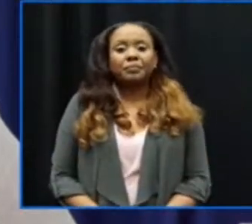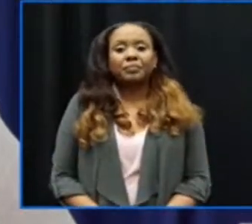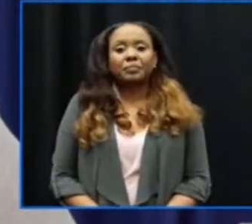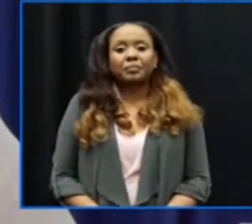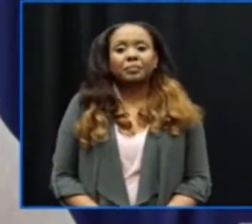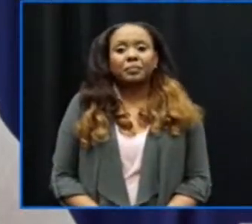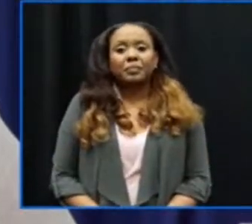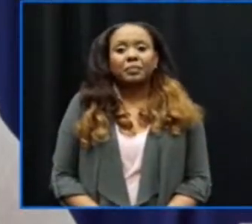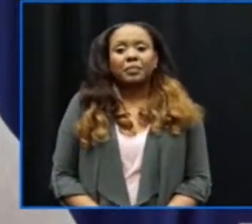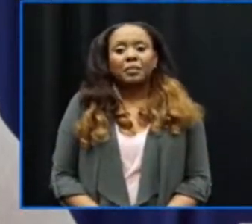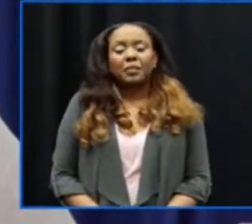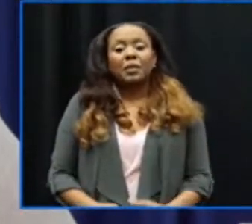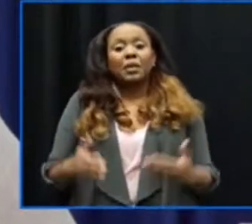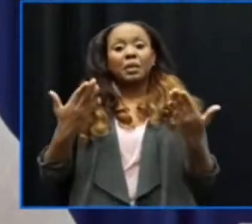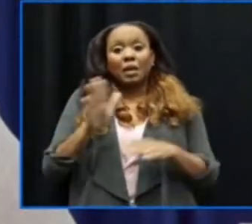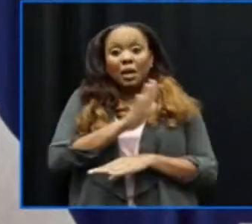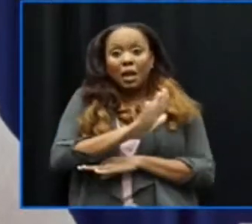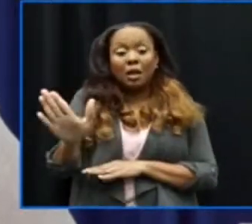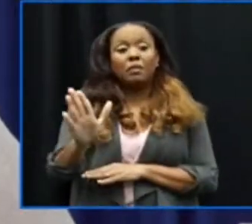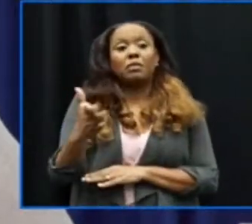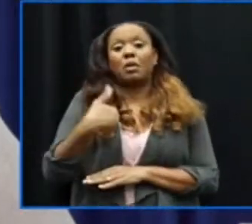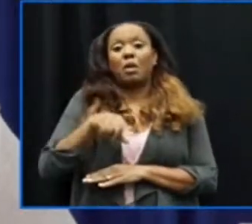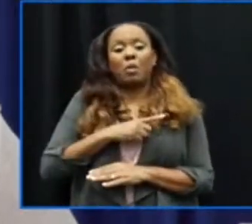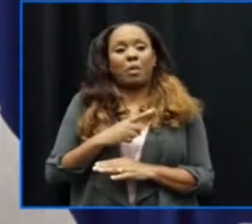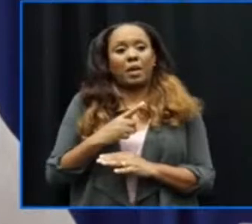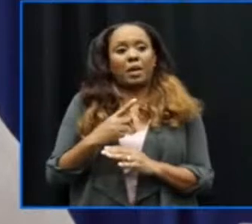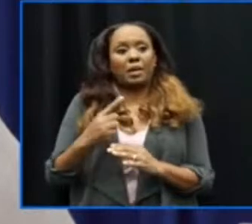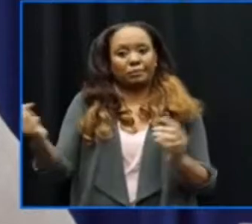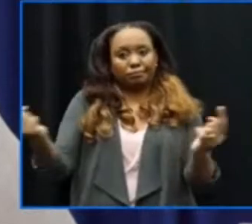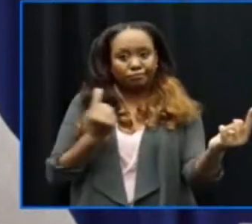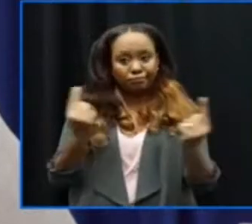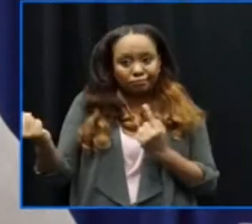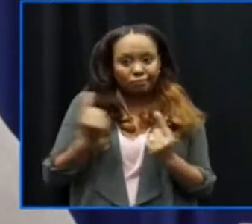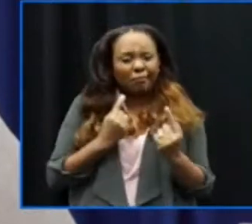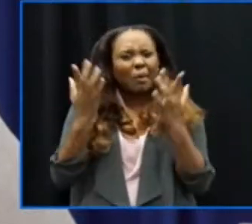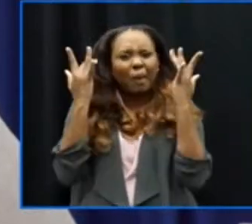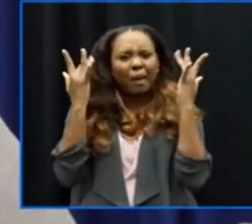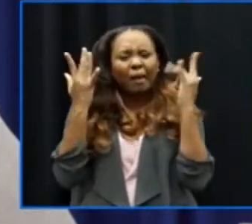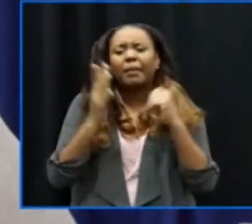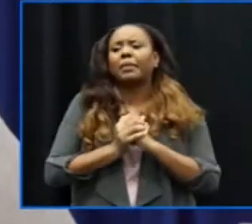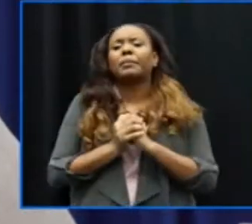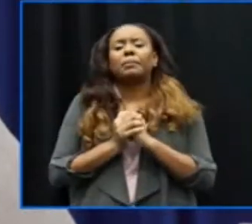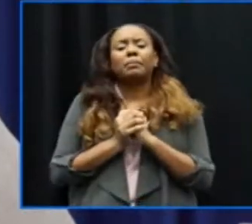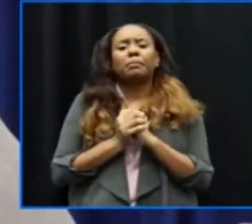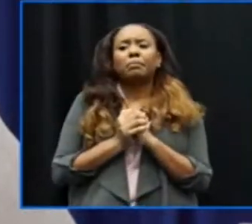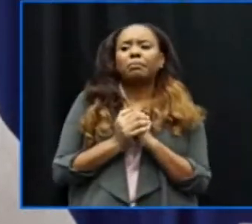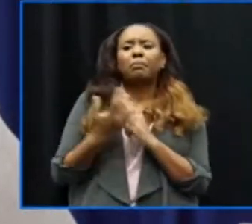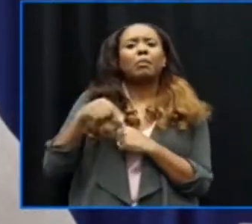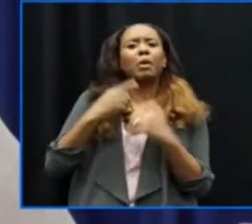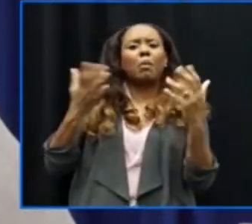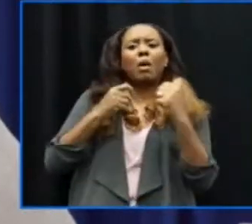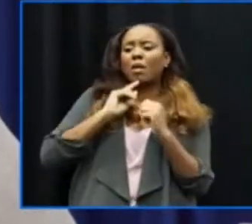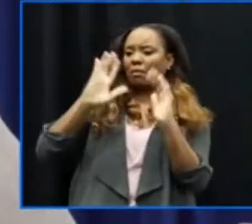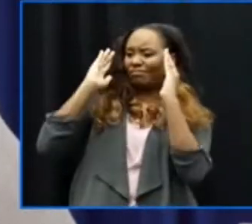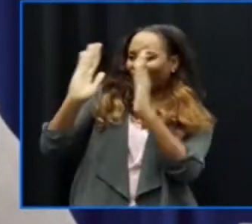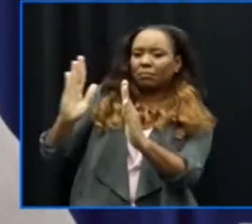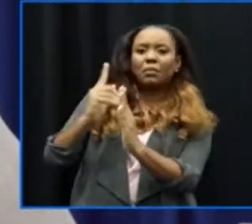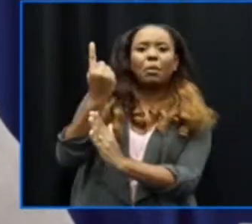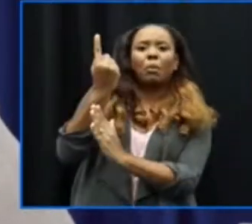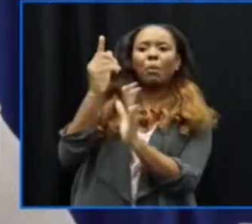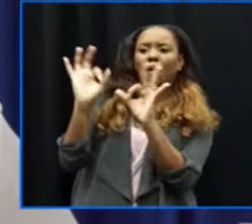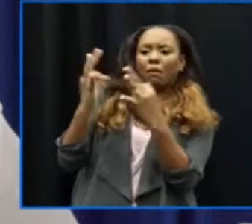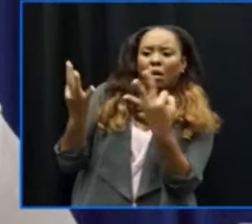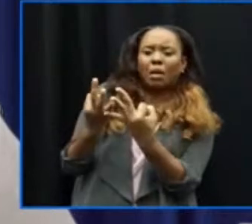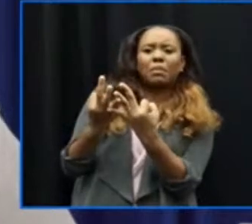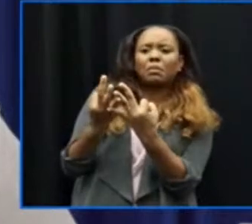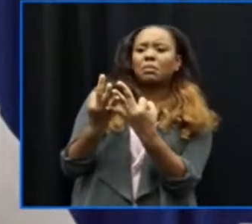this session has been called for us to speak as one family with respect to the current state and future outlook of